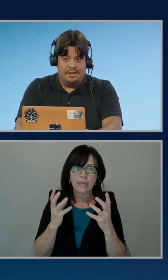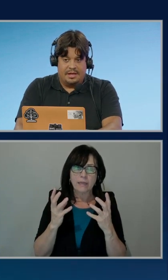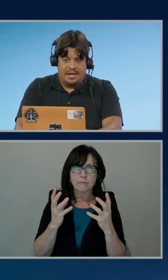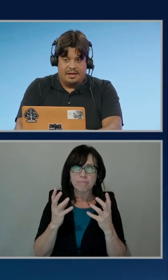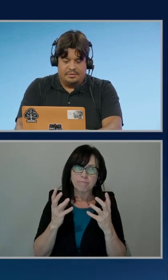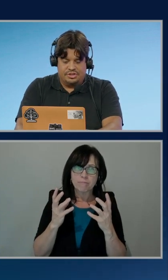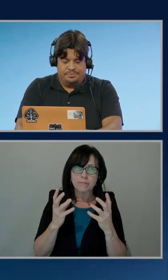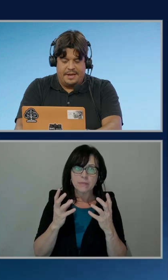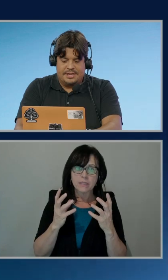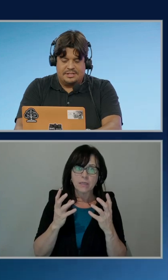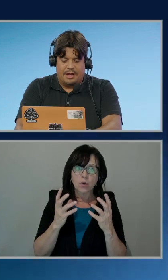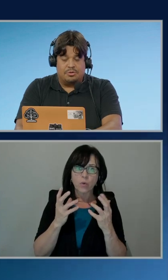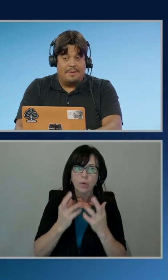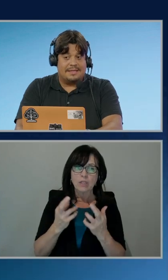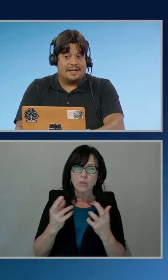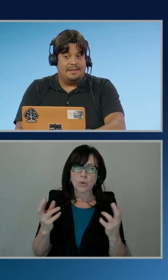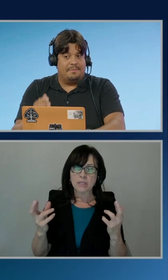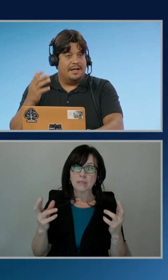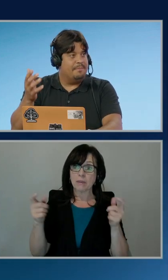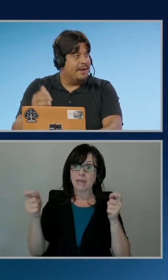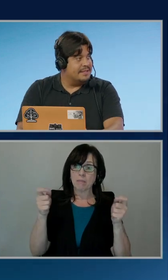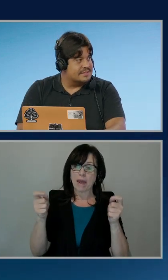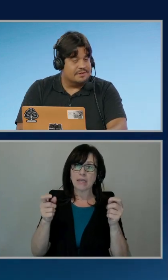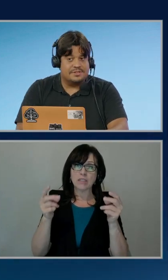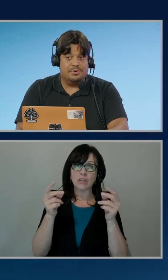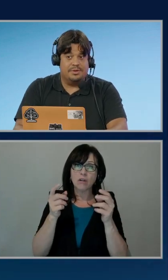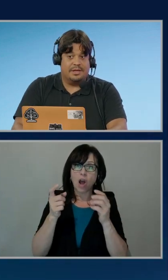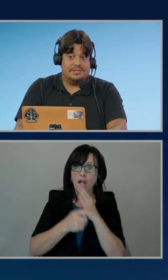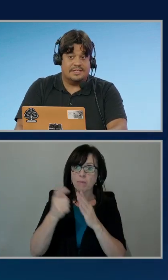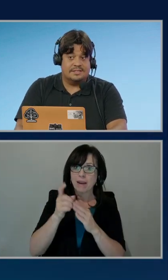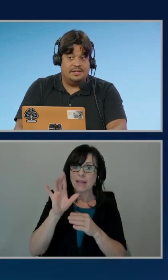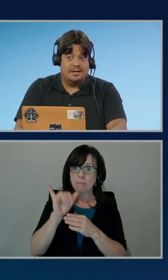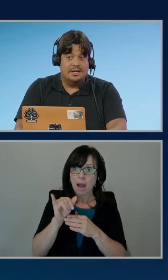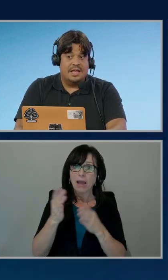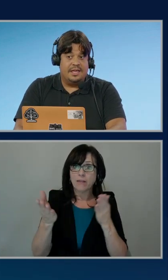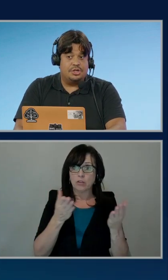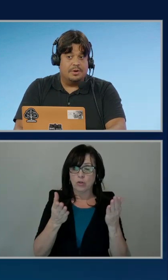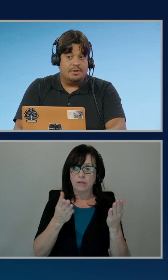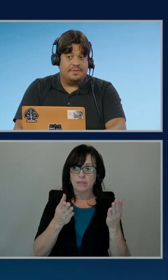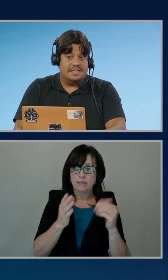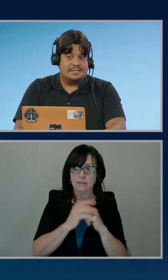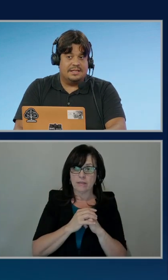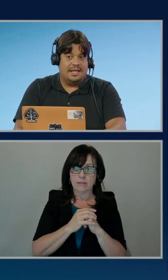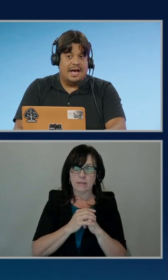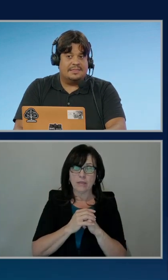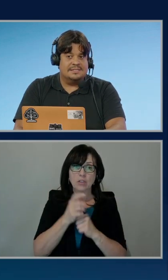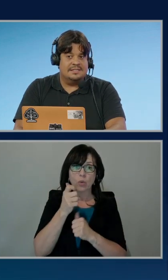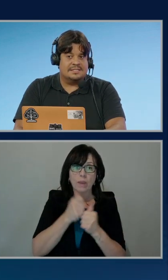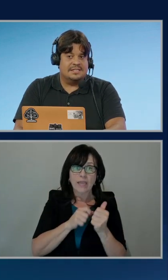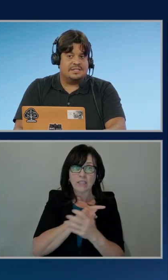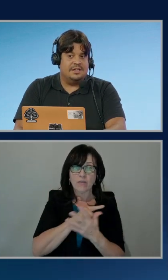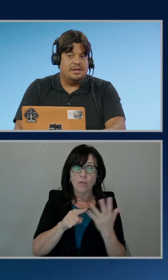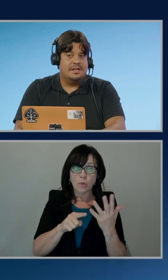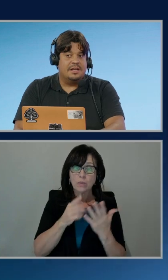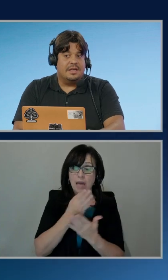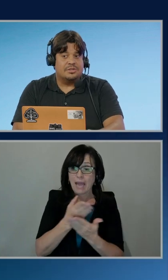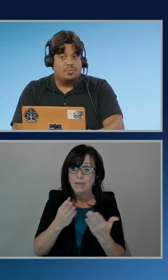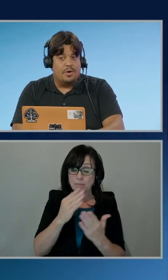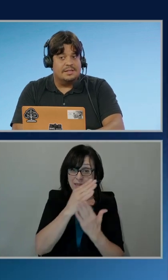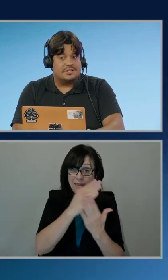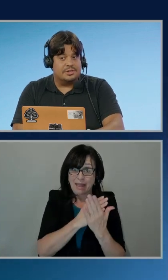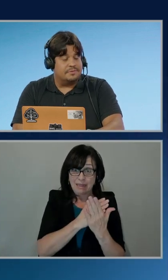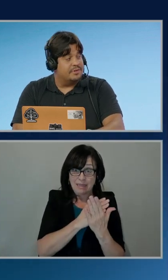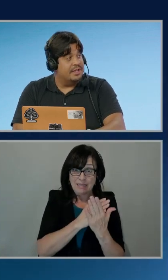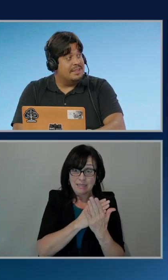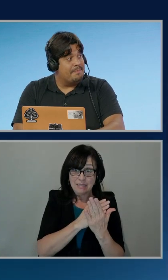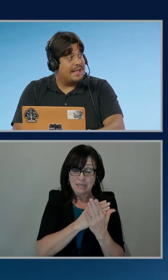resources being managed automatically by the service. So as you can see here, each one of these items in this list here is